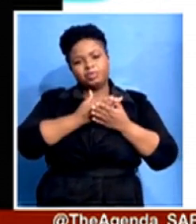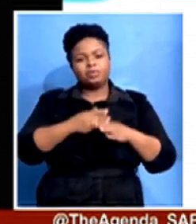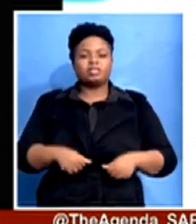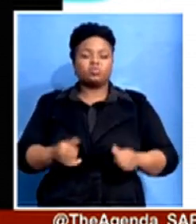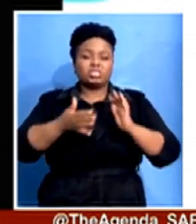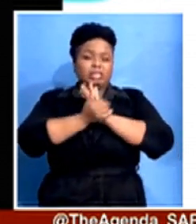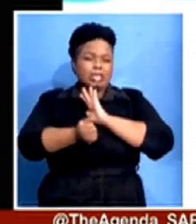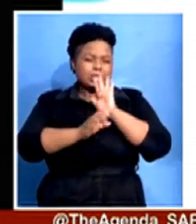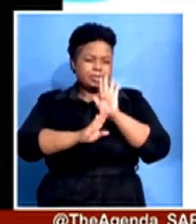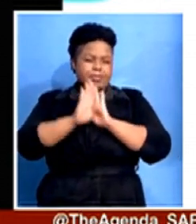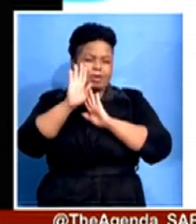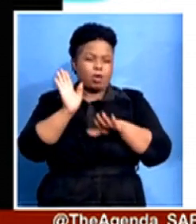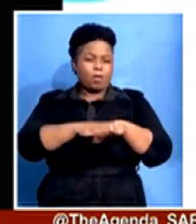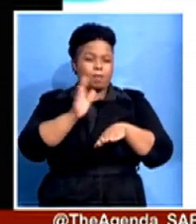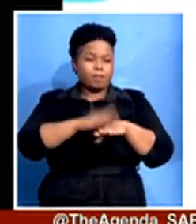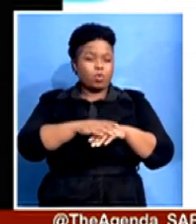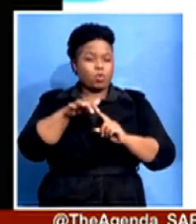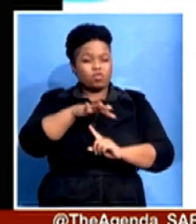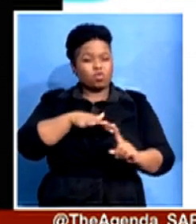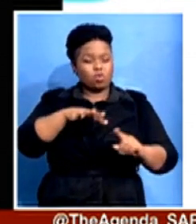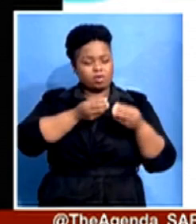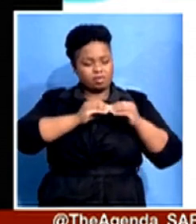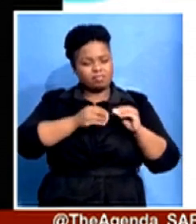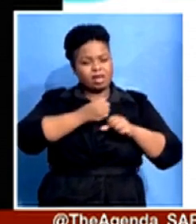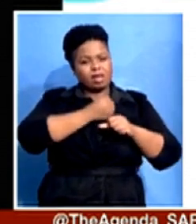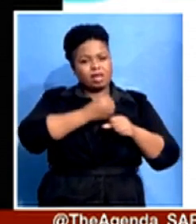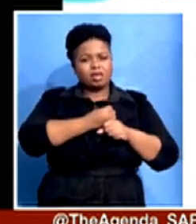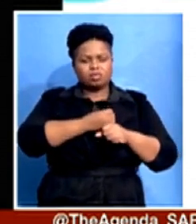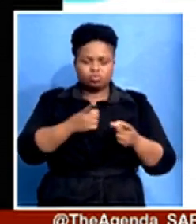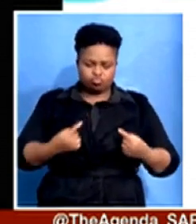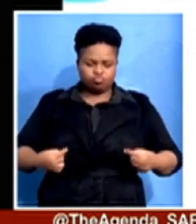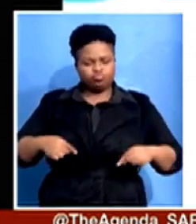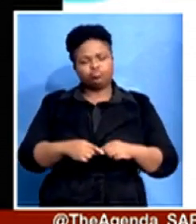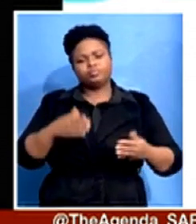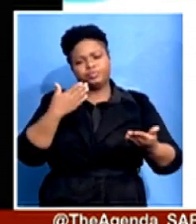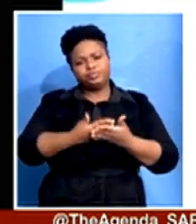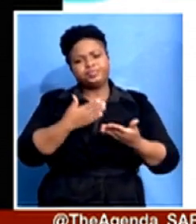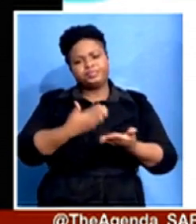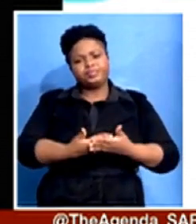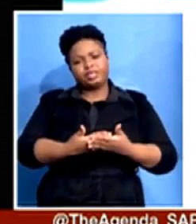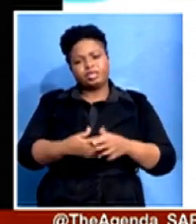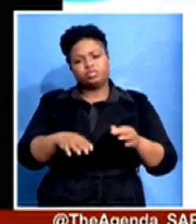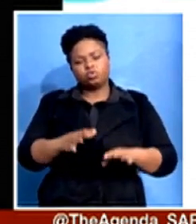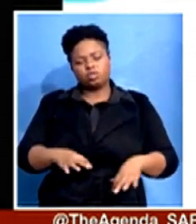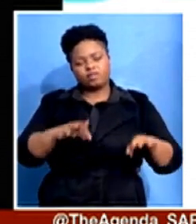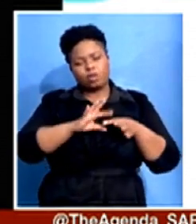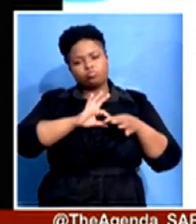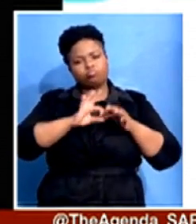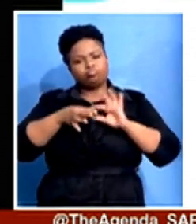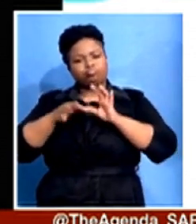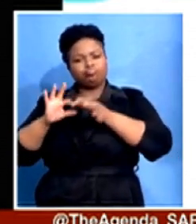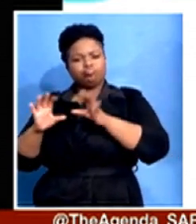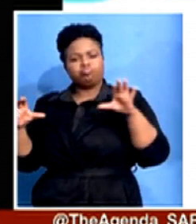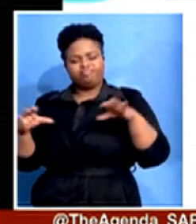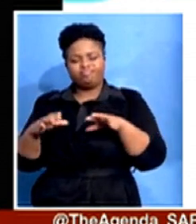of manufacturing, we will be able to fill the full value chain. And I think the Department of Science and Innovation has really made